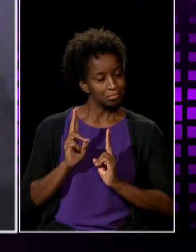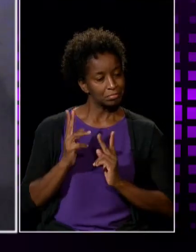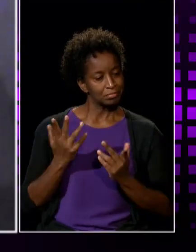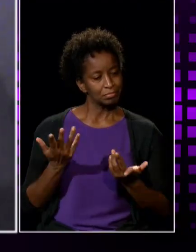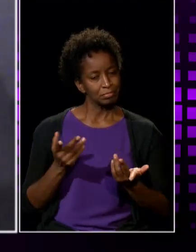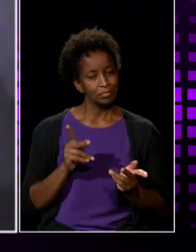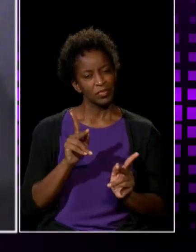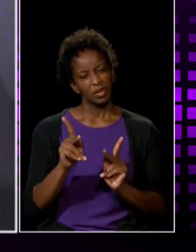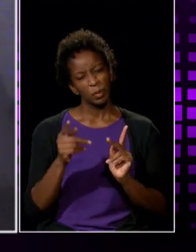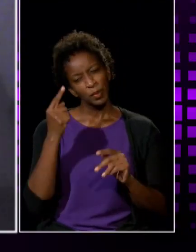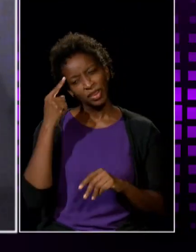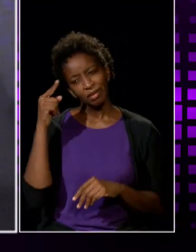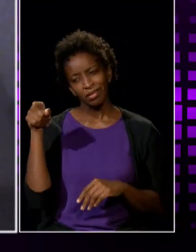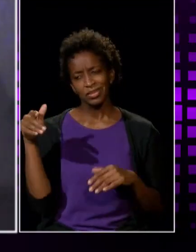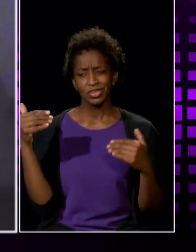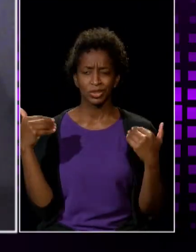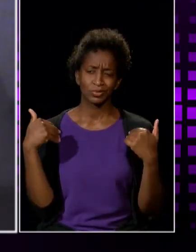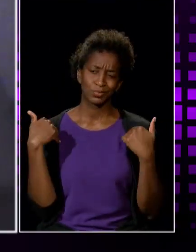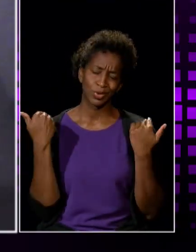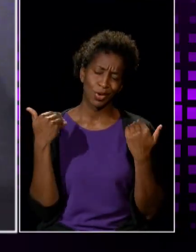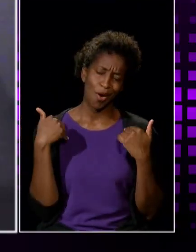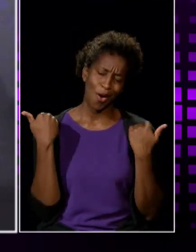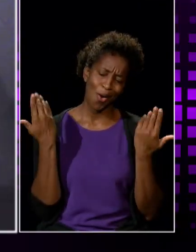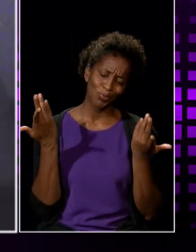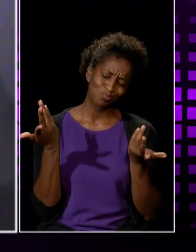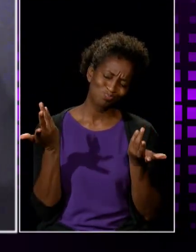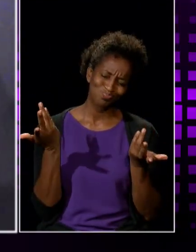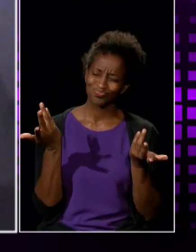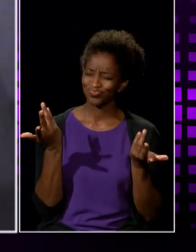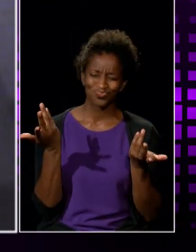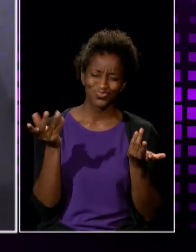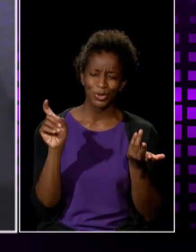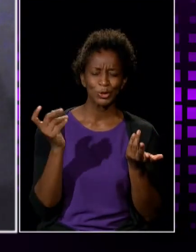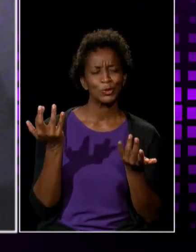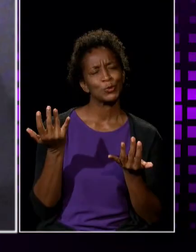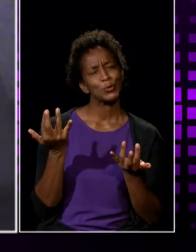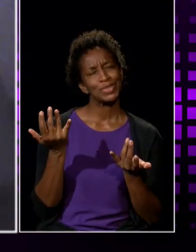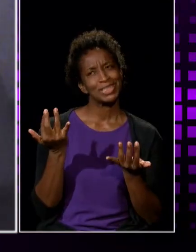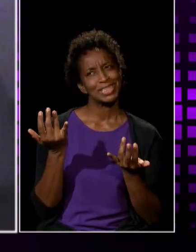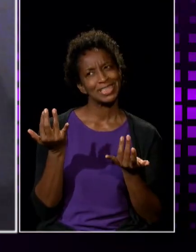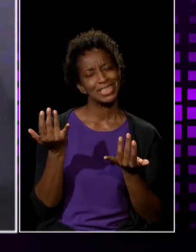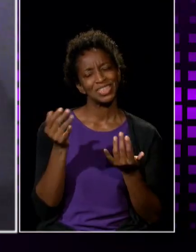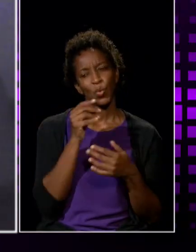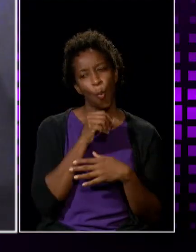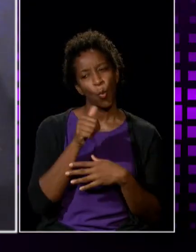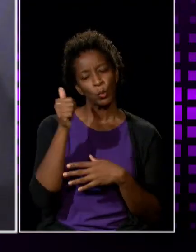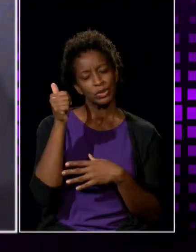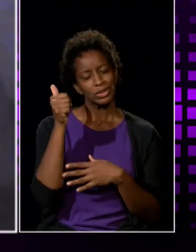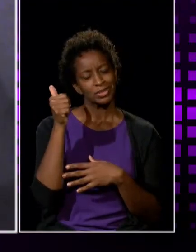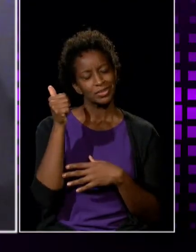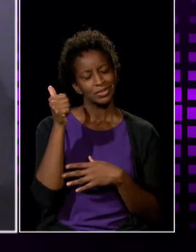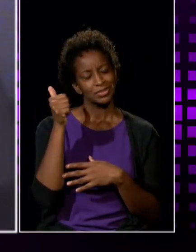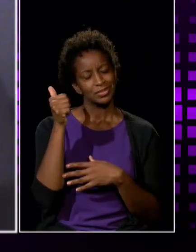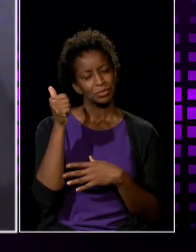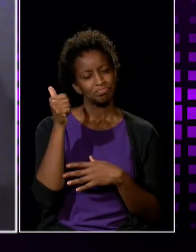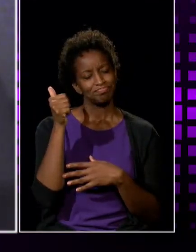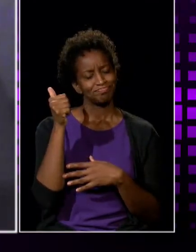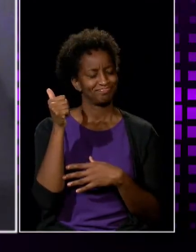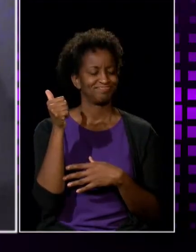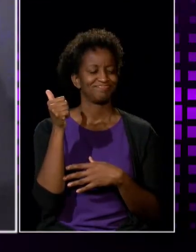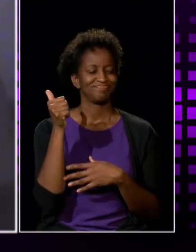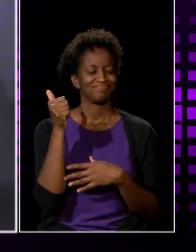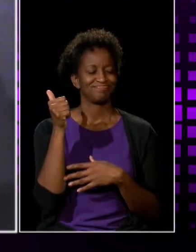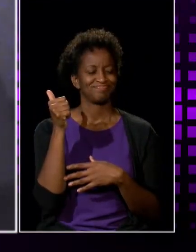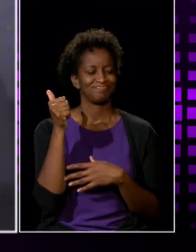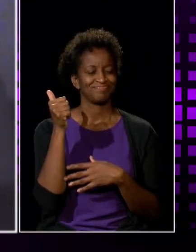is a factor that should be considered in being a national hero, that showed me